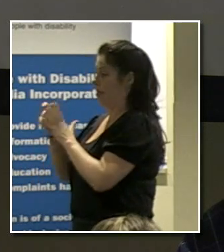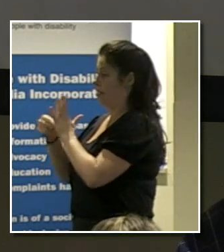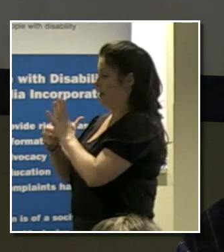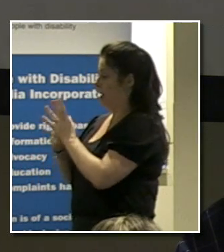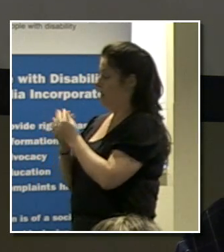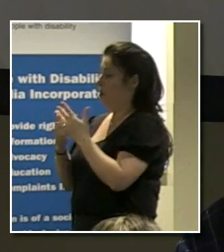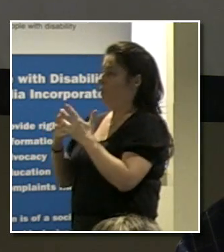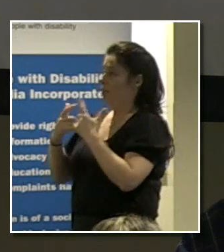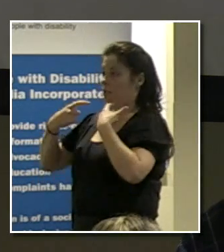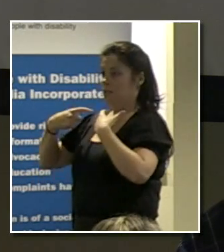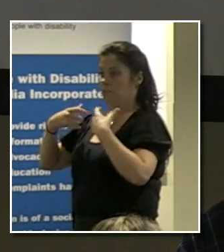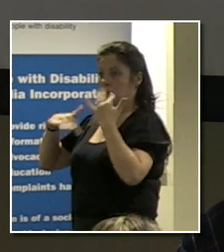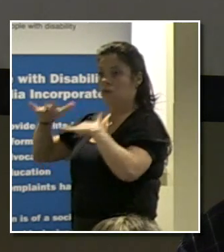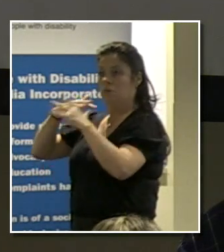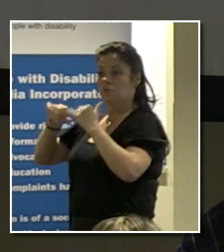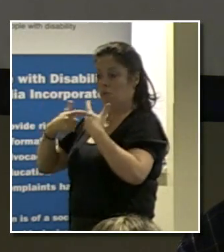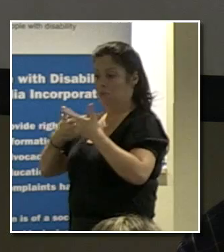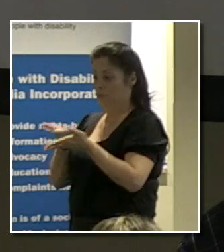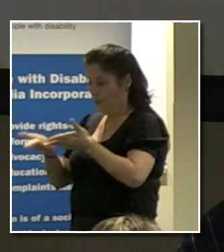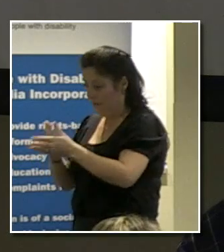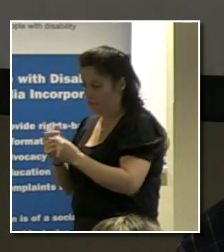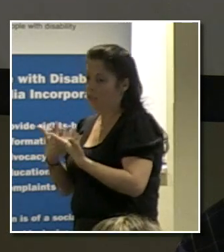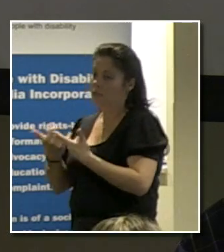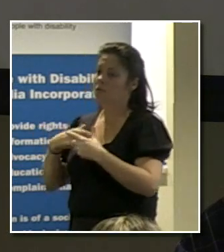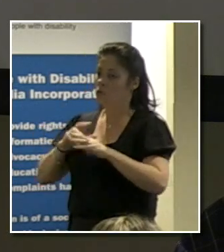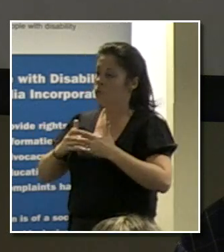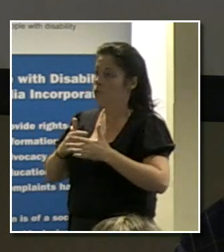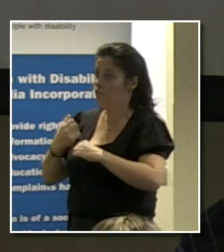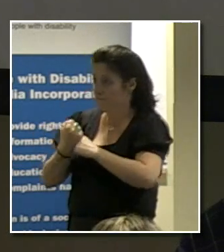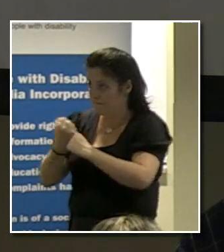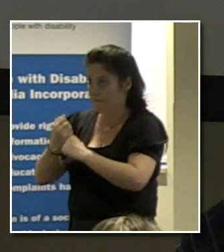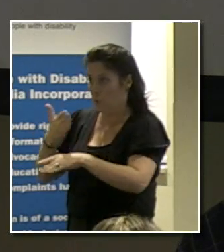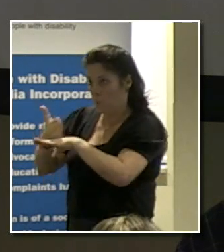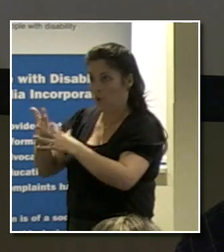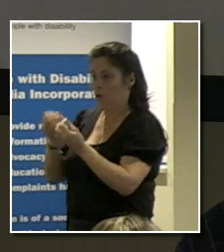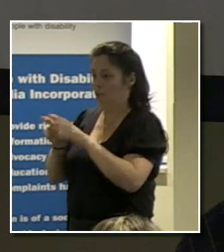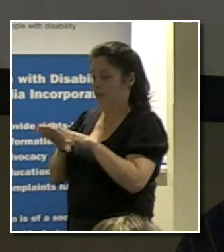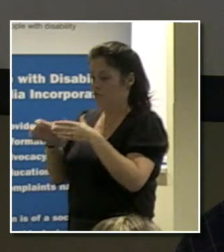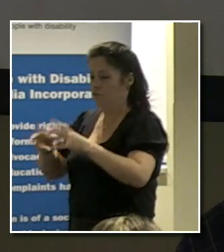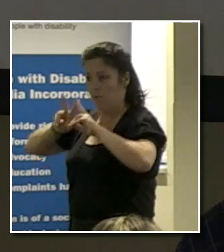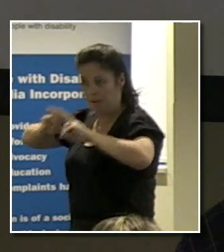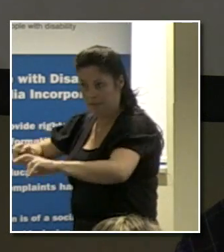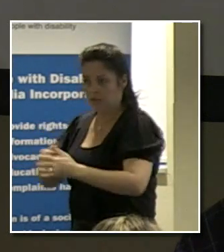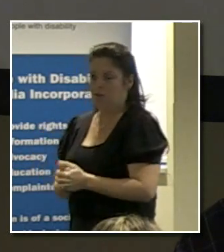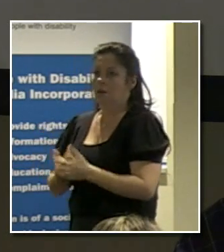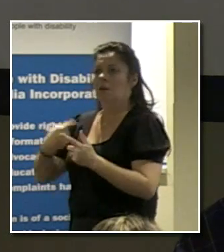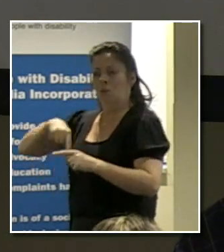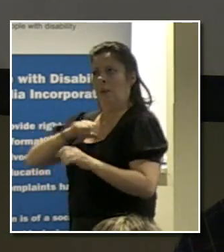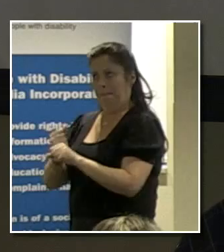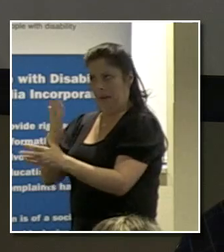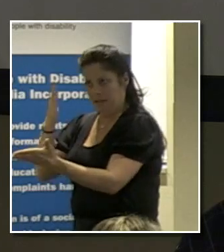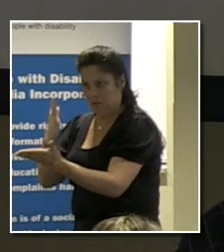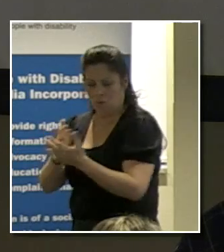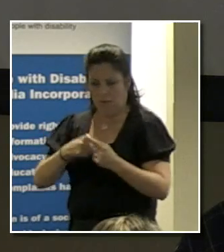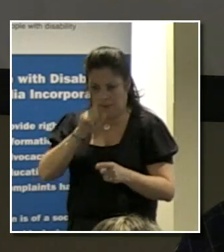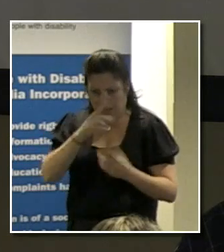We're helping children and people with disability to participate in the commission and making sure that children and adults with a disability can